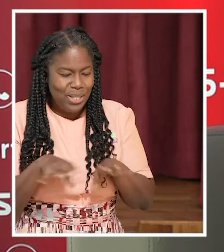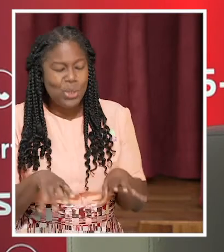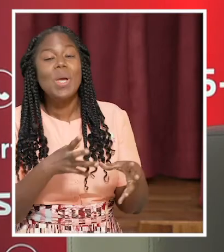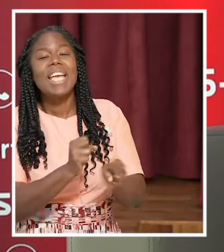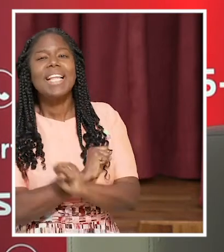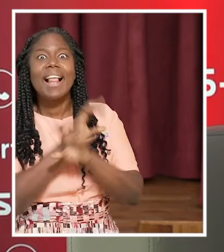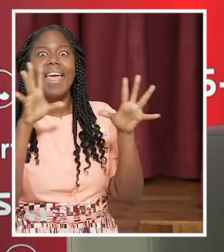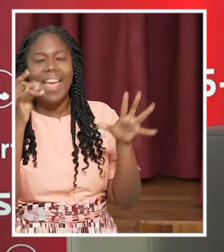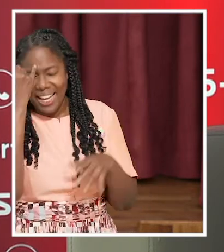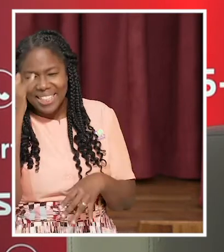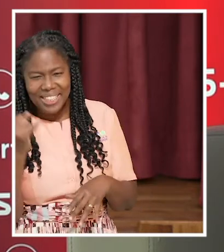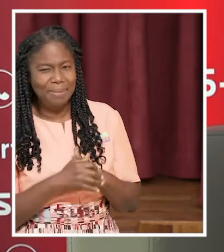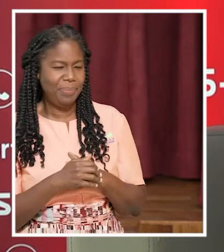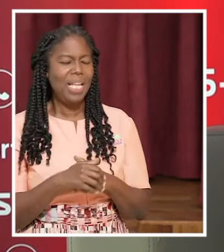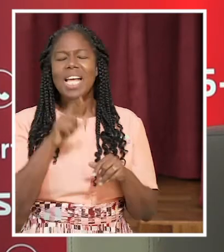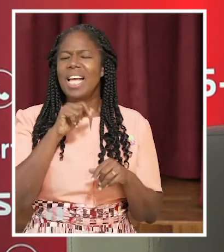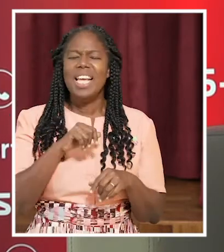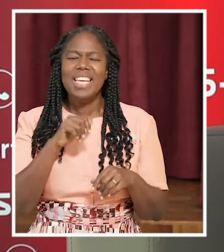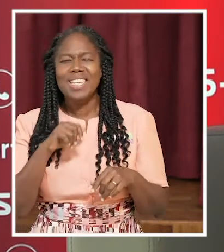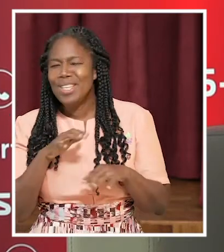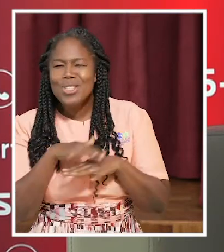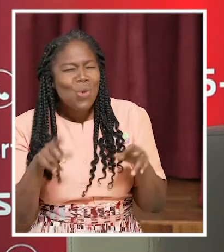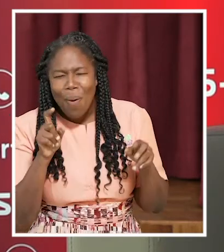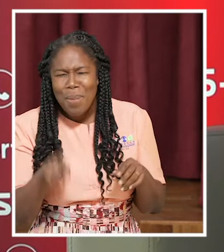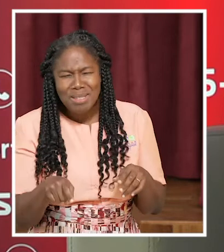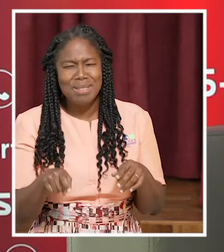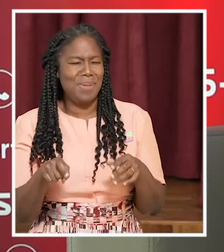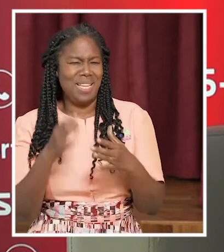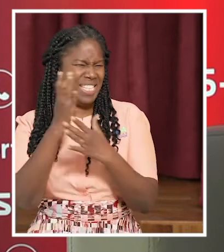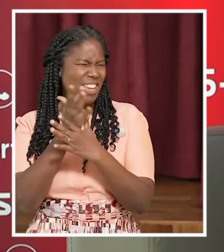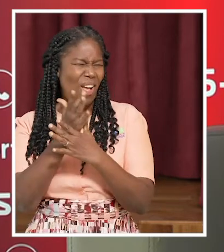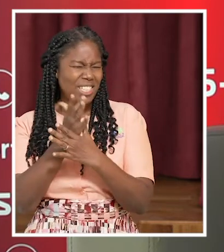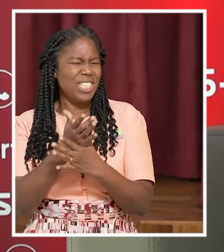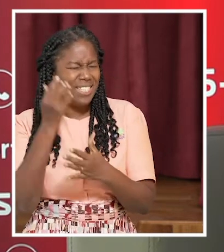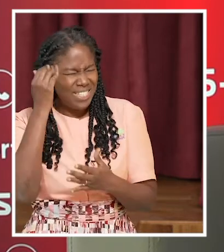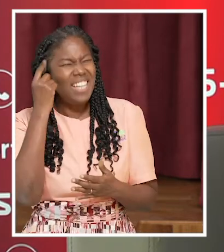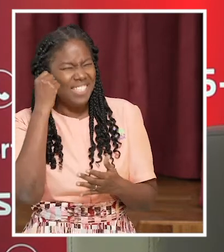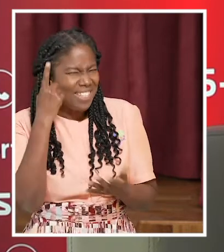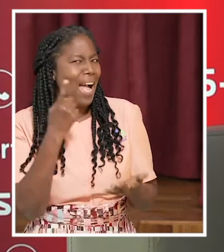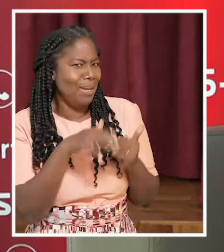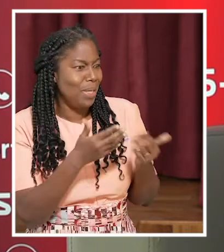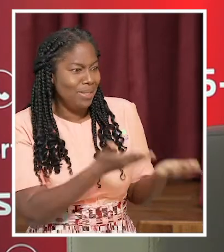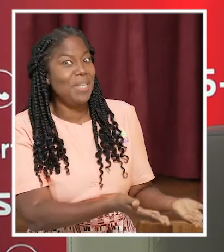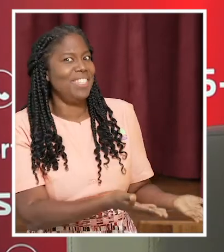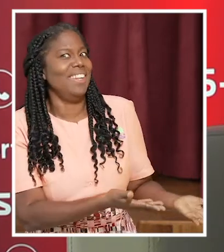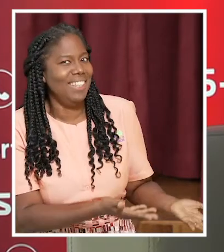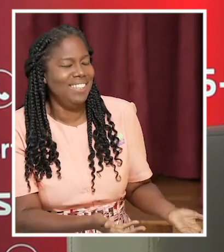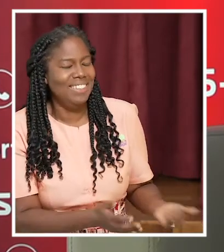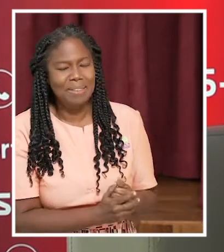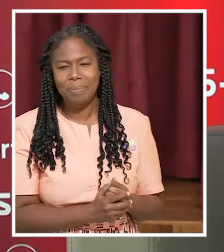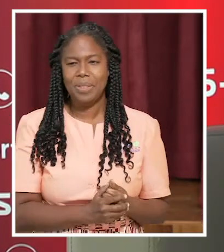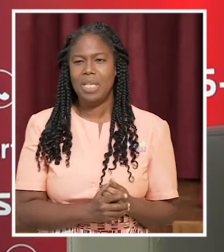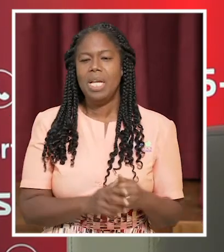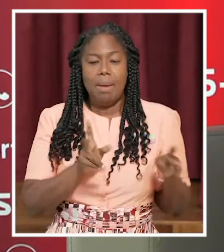a psychologist to figure that out. Or they might say, I've been feeling like this 2 weeks, every day. Because you'll say, I really didn't see you come out